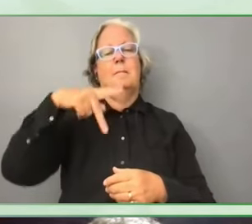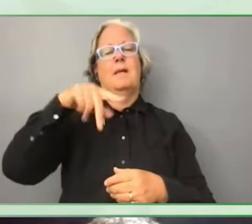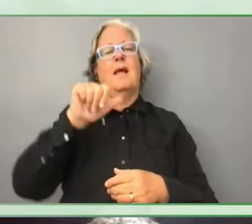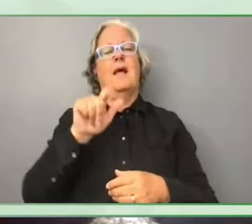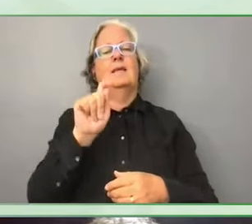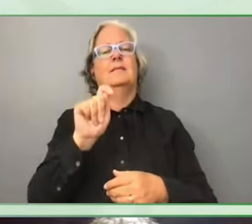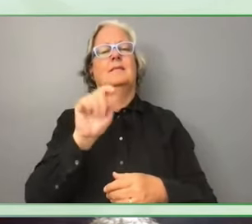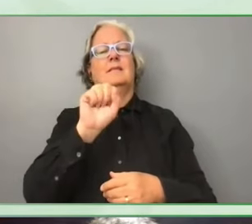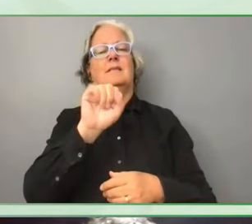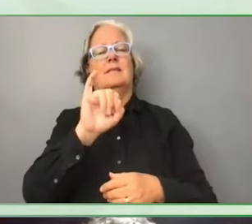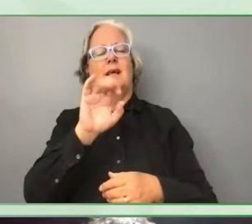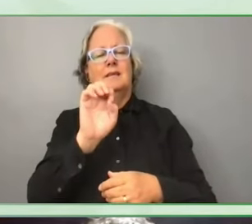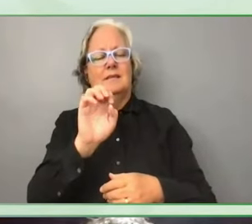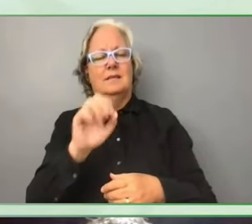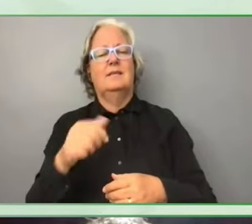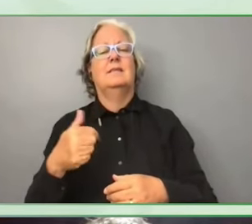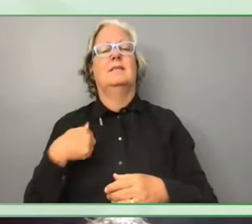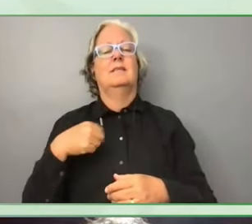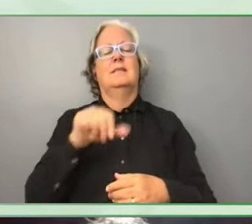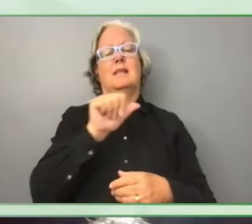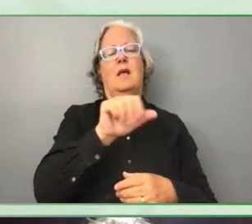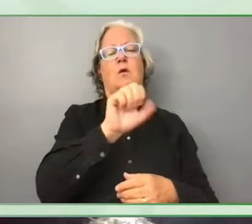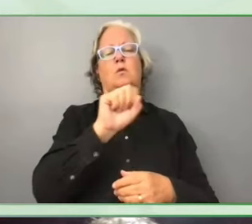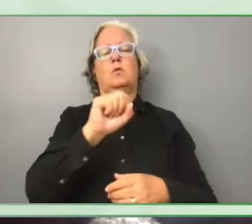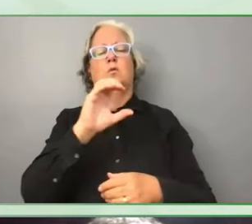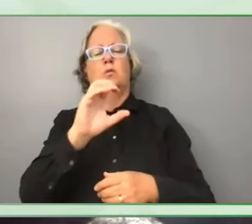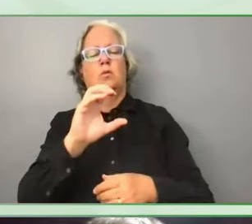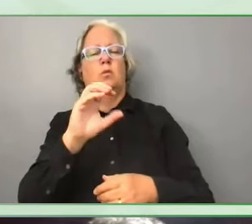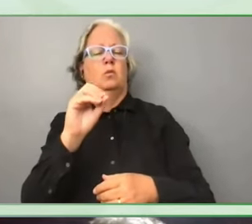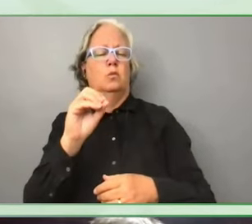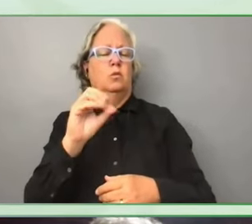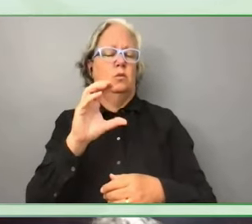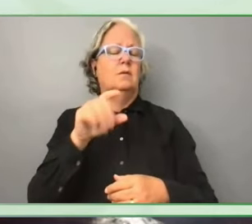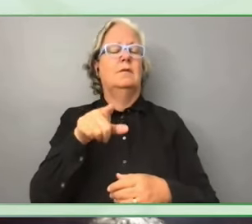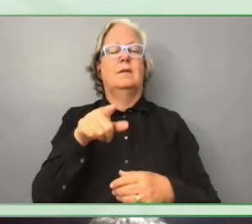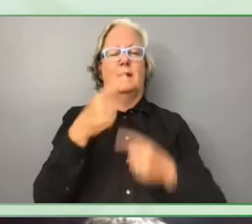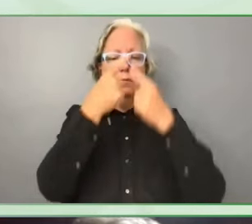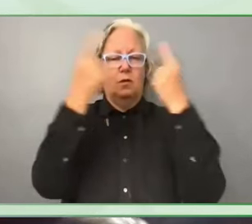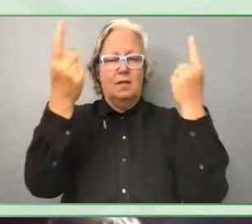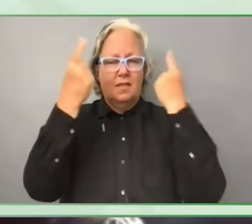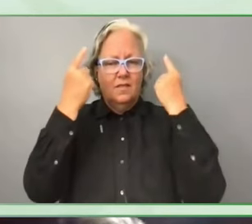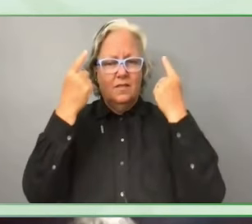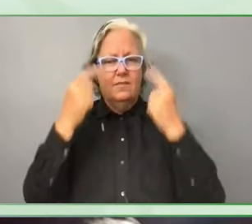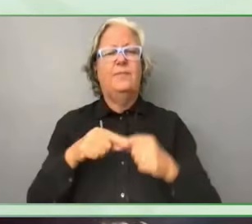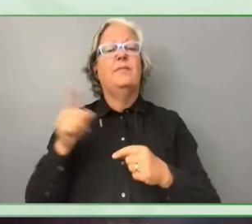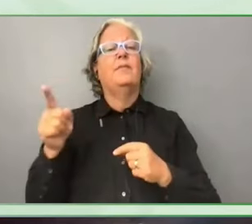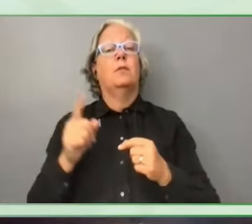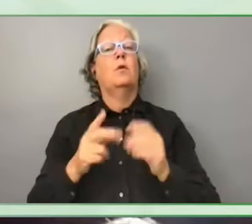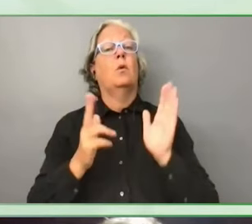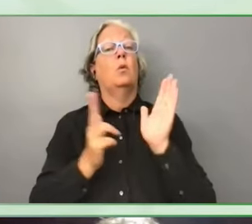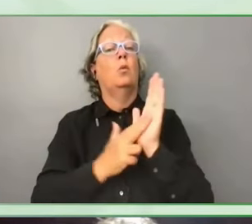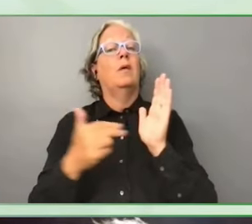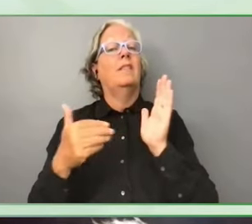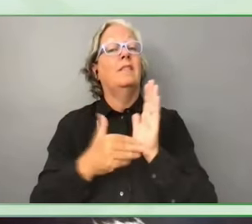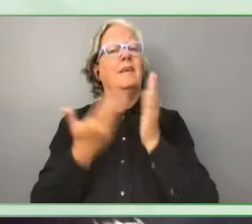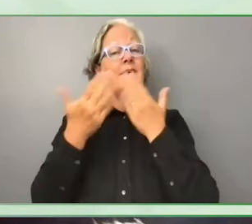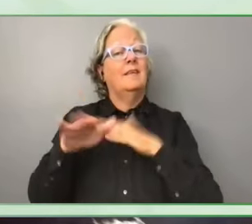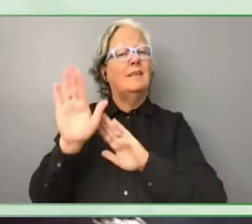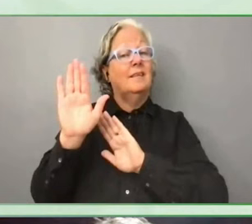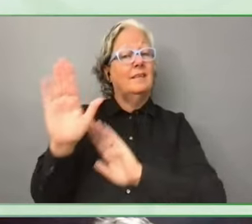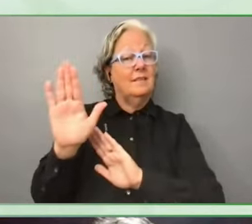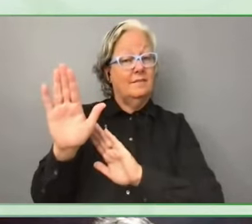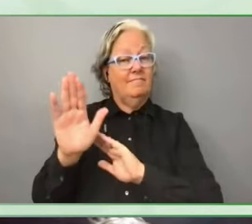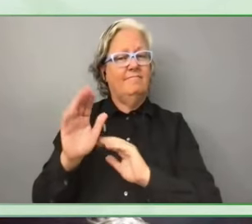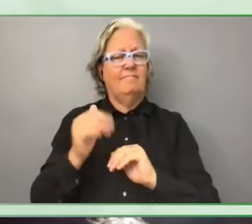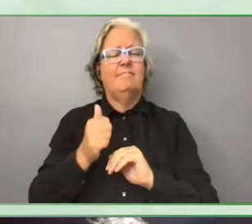I'm an Associate Professor of Disability Inclusion at the University of Waikato in New Zealand, so kia ora. But I'm